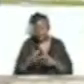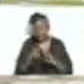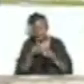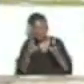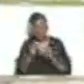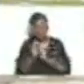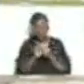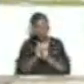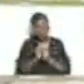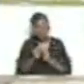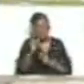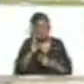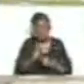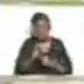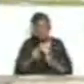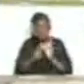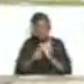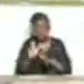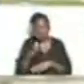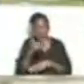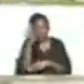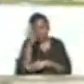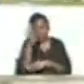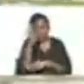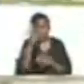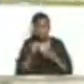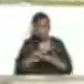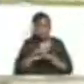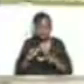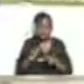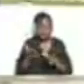forward, because if you don't,